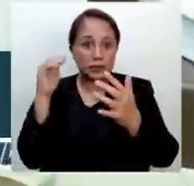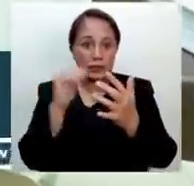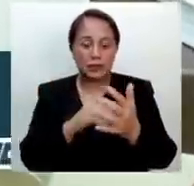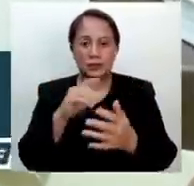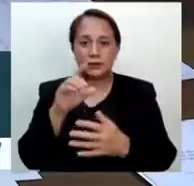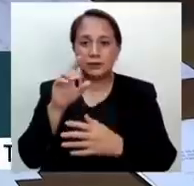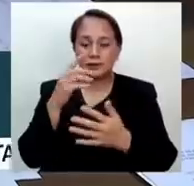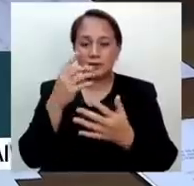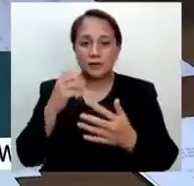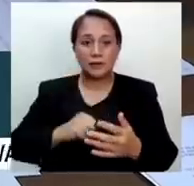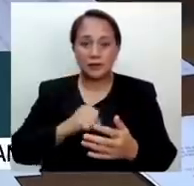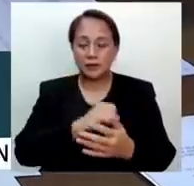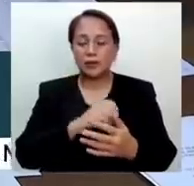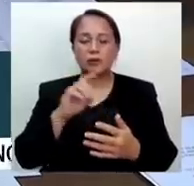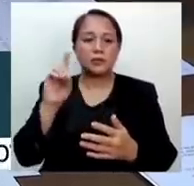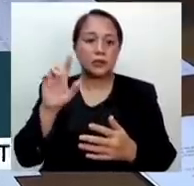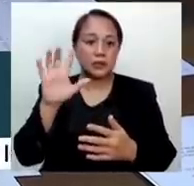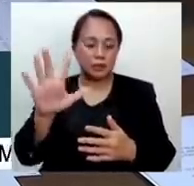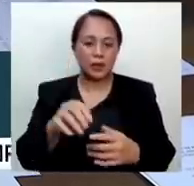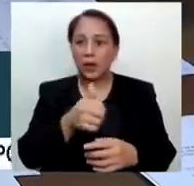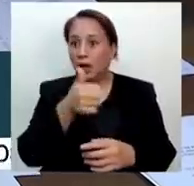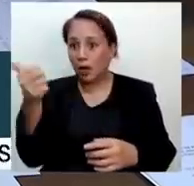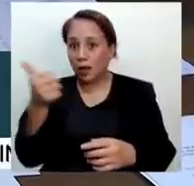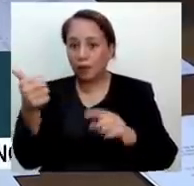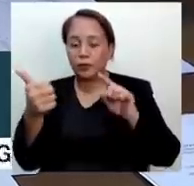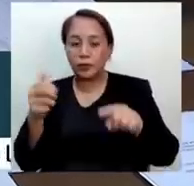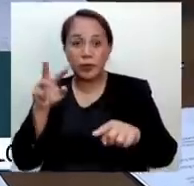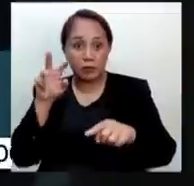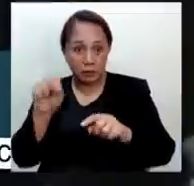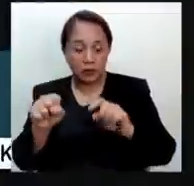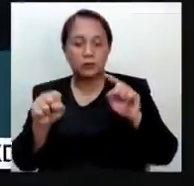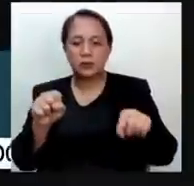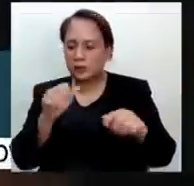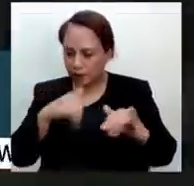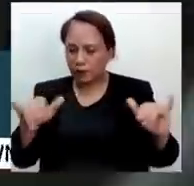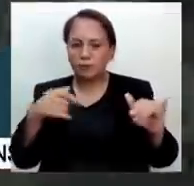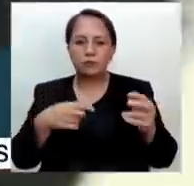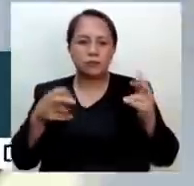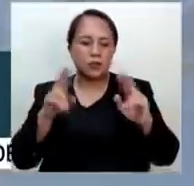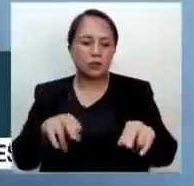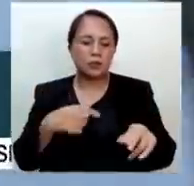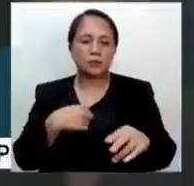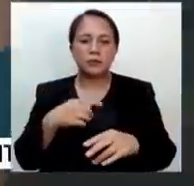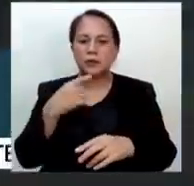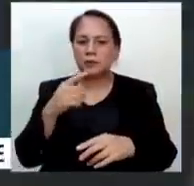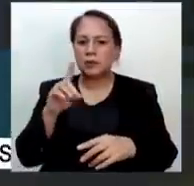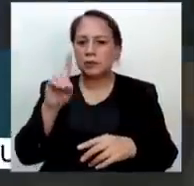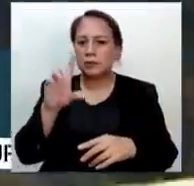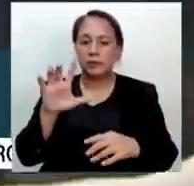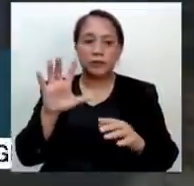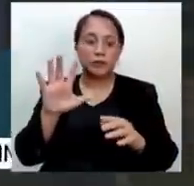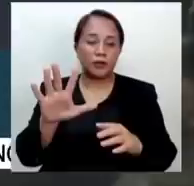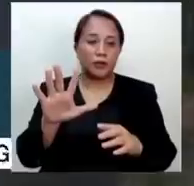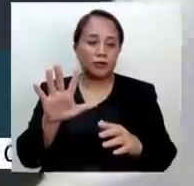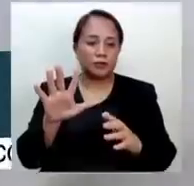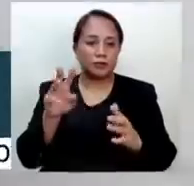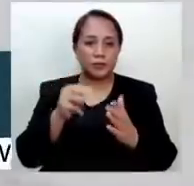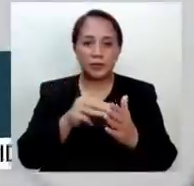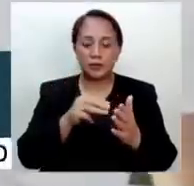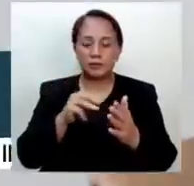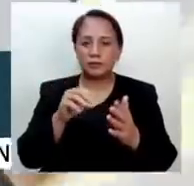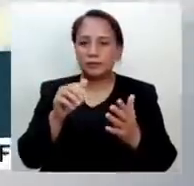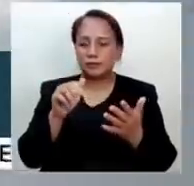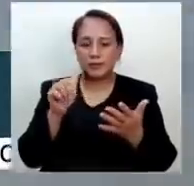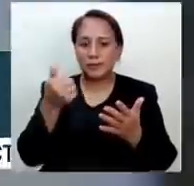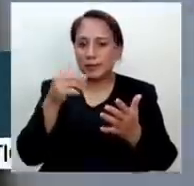Laila de Lima, another high-profile accuser has recanted his claim that de Lima received 10 million pesos worth of drug payoffs when she was